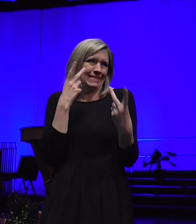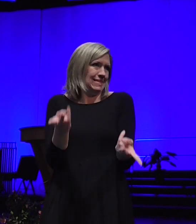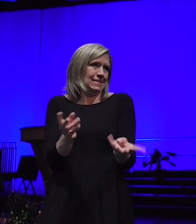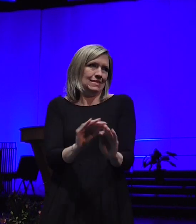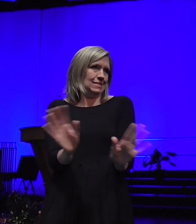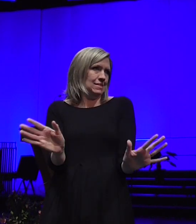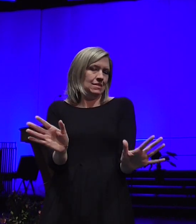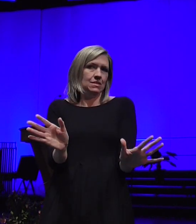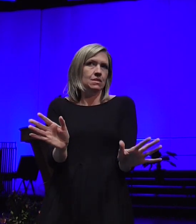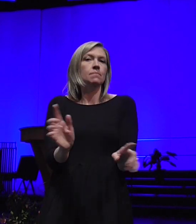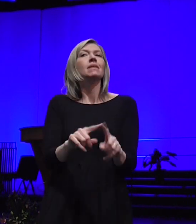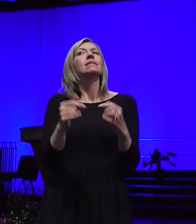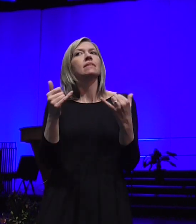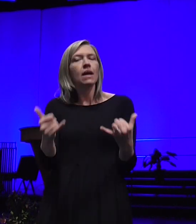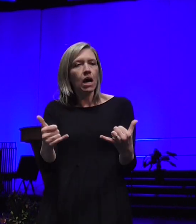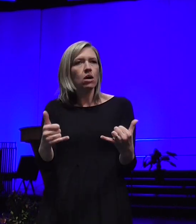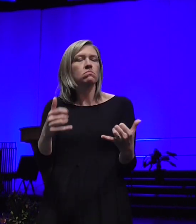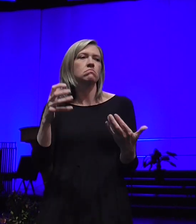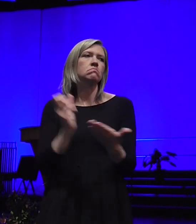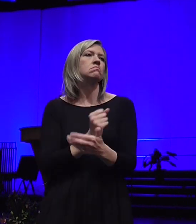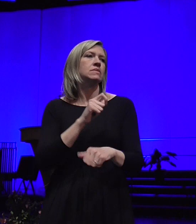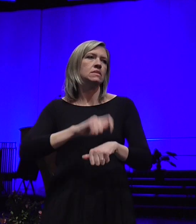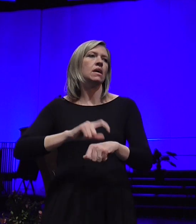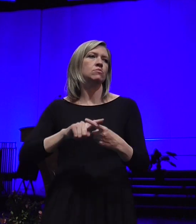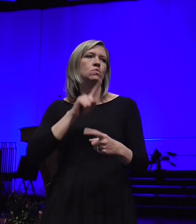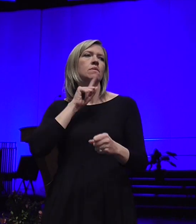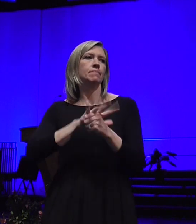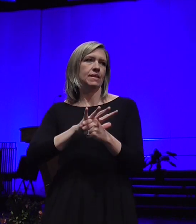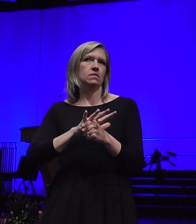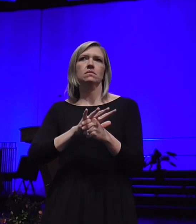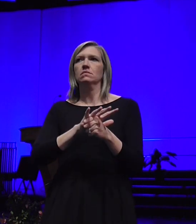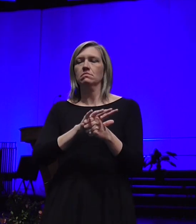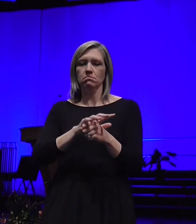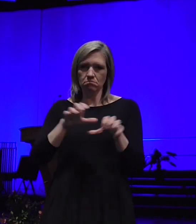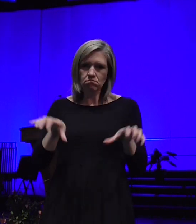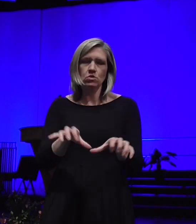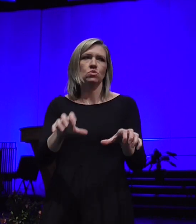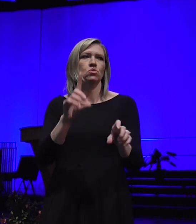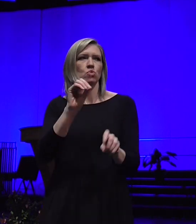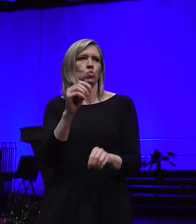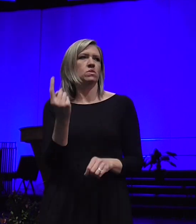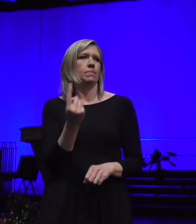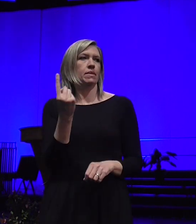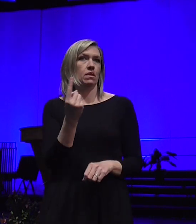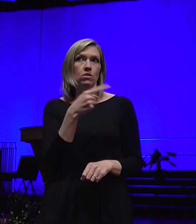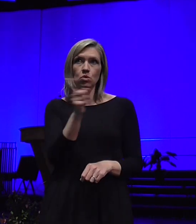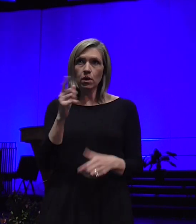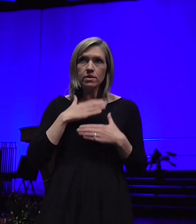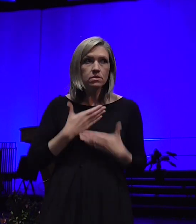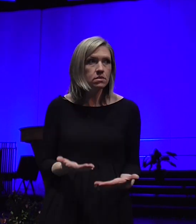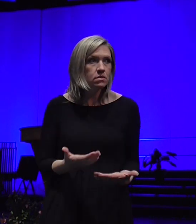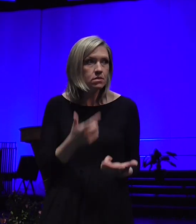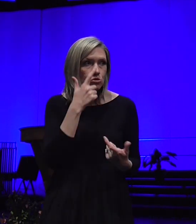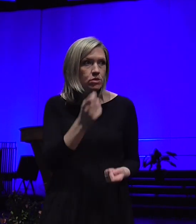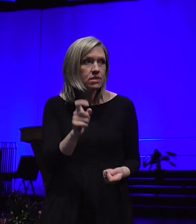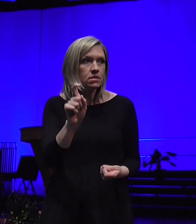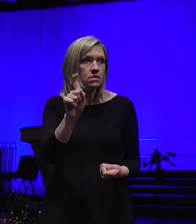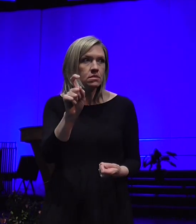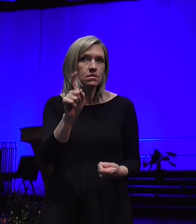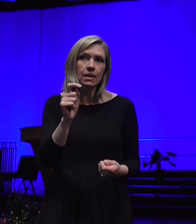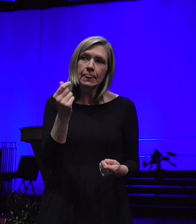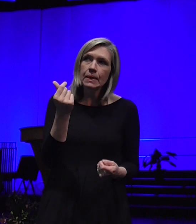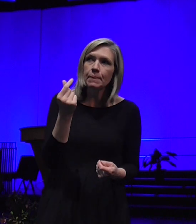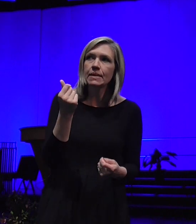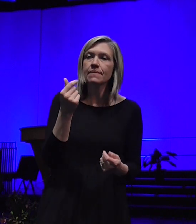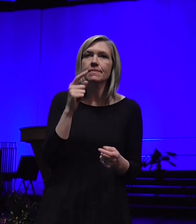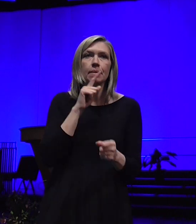But I think now it's time that we commit ourselves to doing something about it. You guys up for that? Yeah. Up for the little